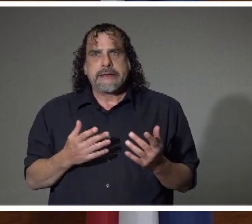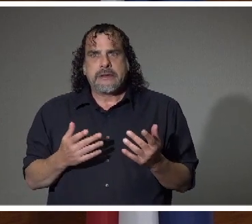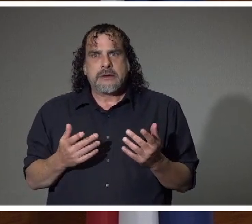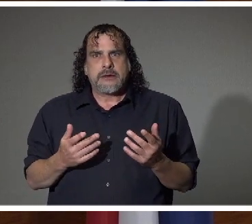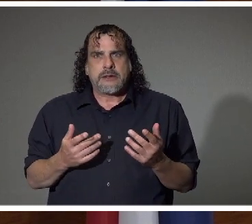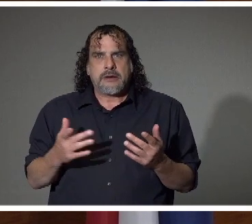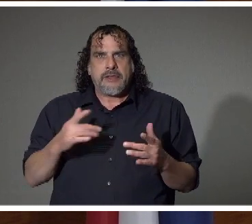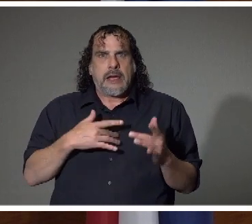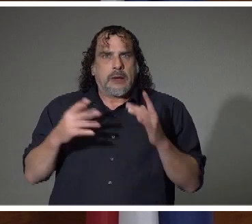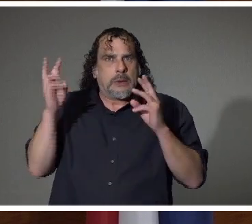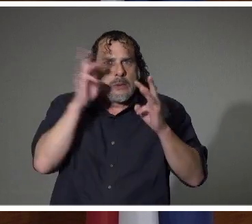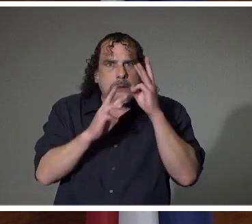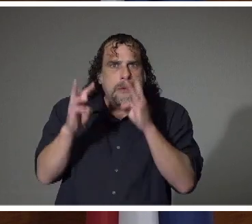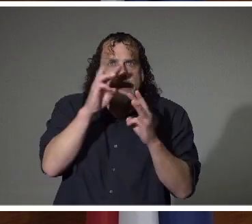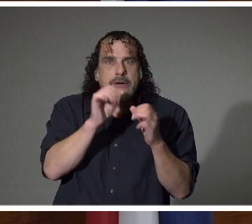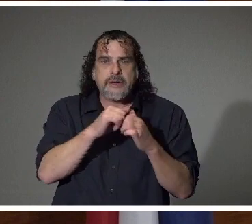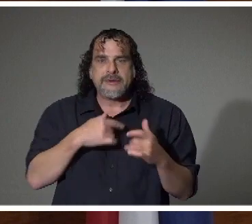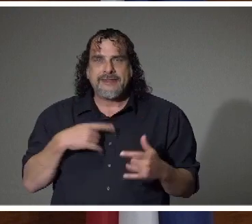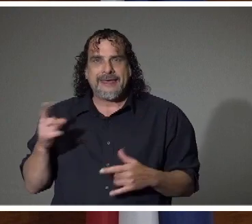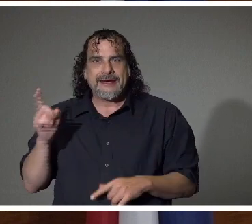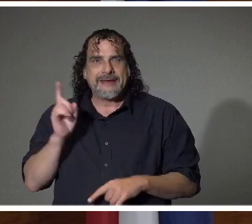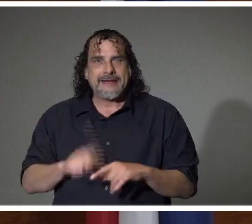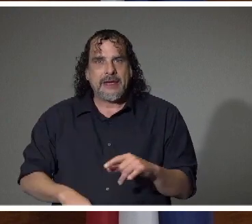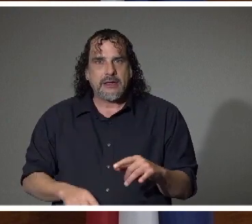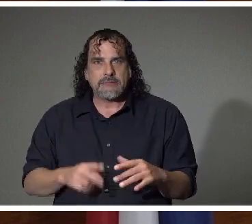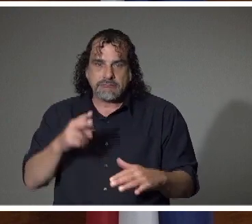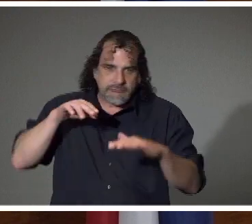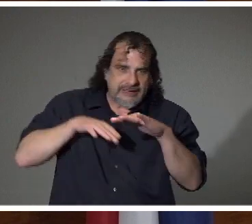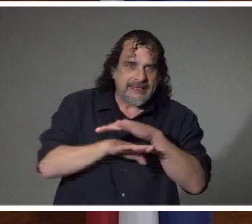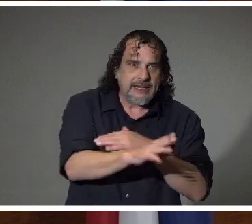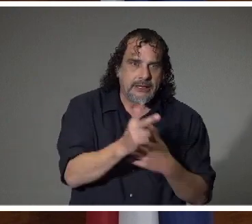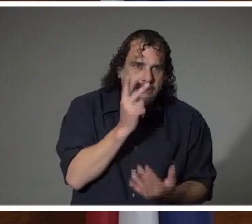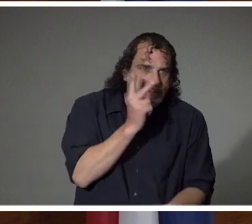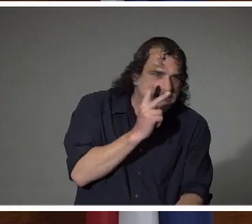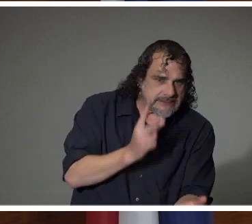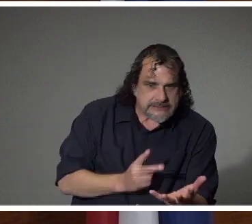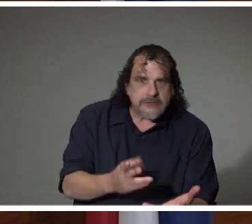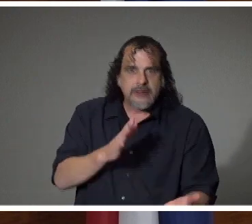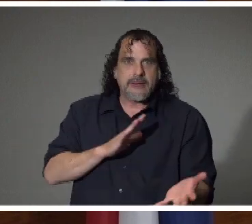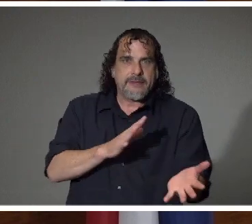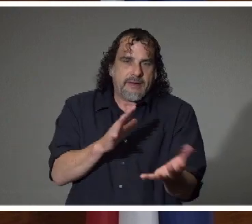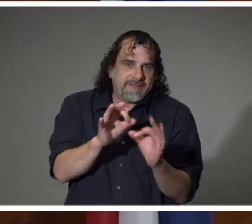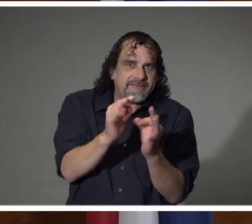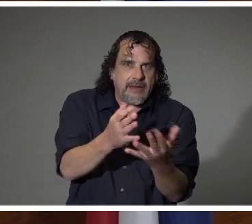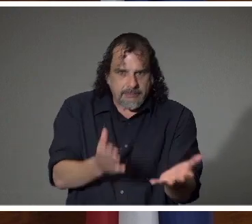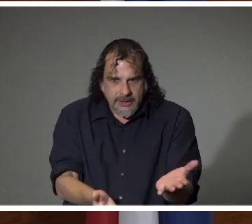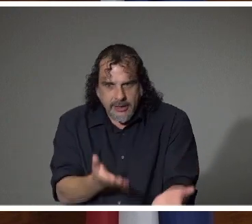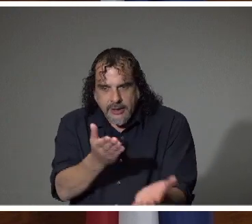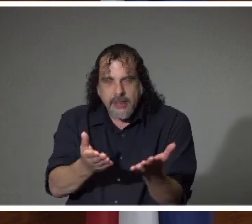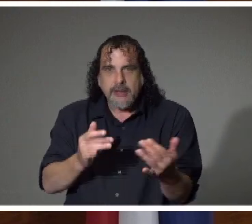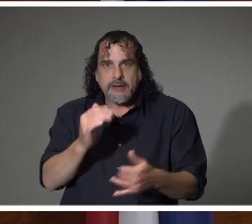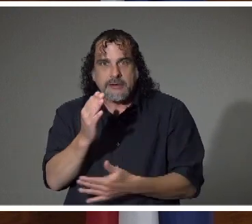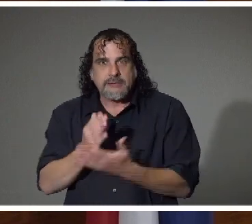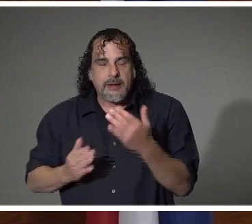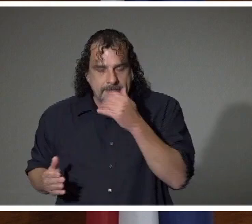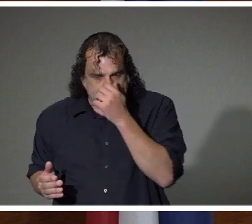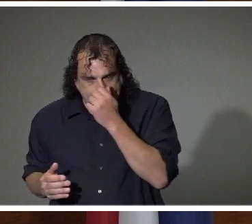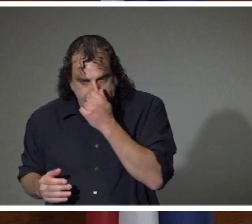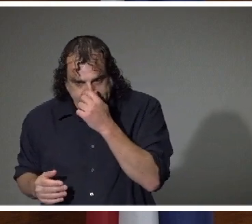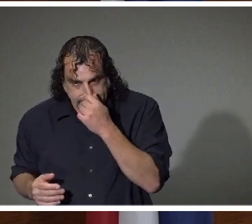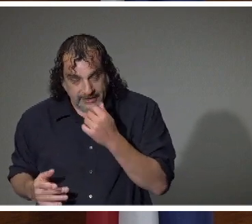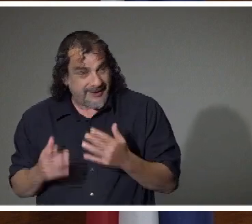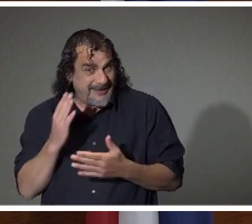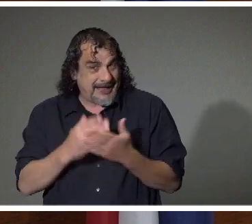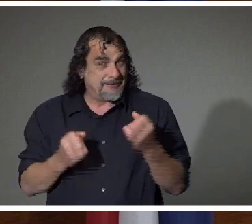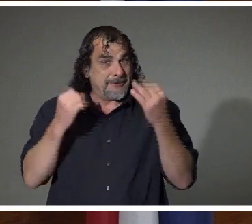very, very concerned because they're not able to actually get in and physically see their loved one. And in some instances, and I would presume in a lot